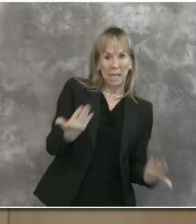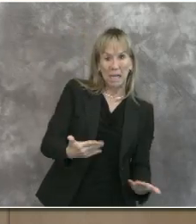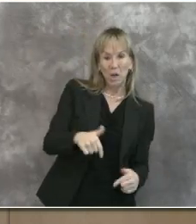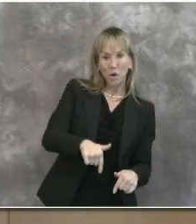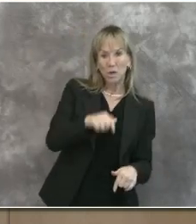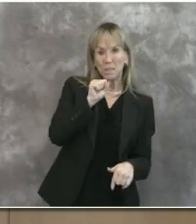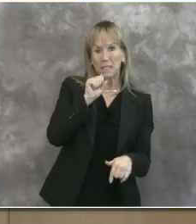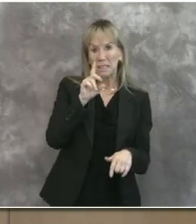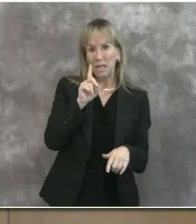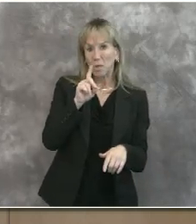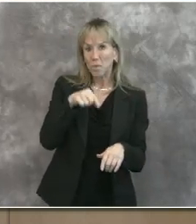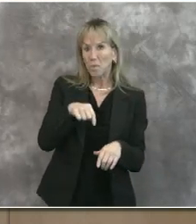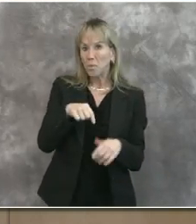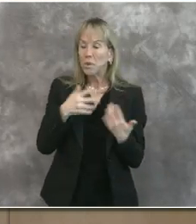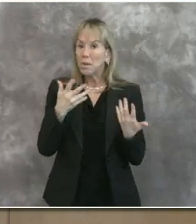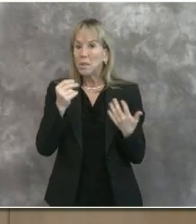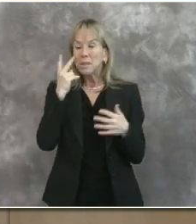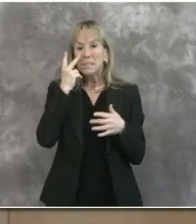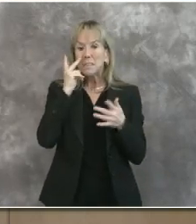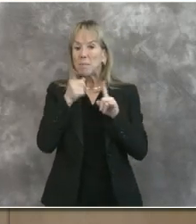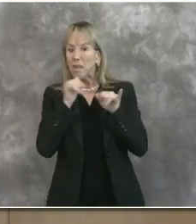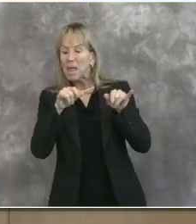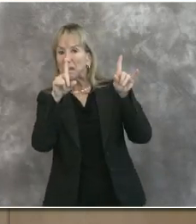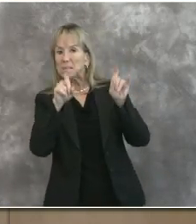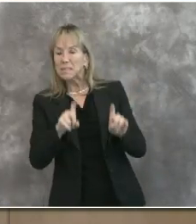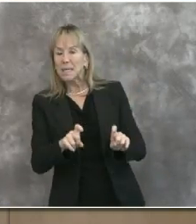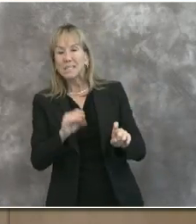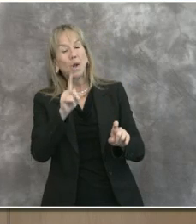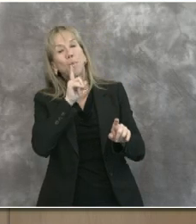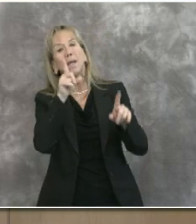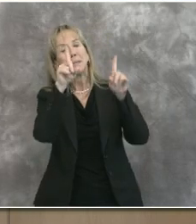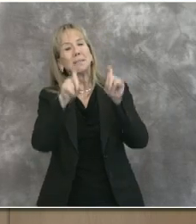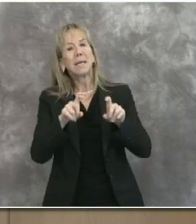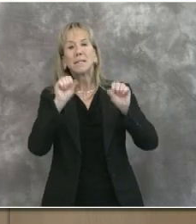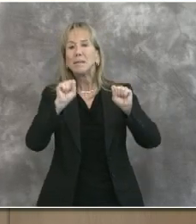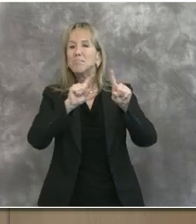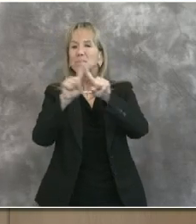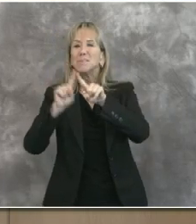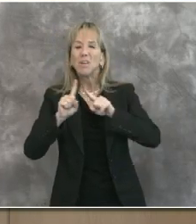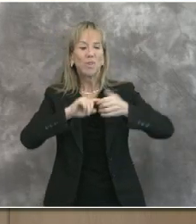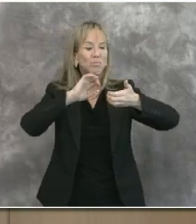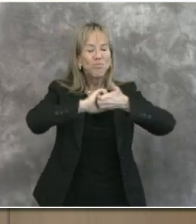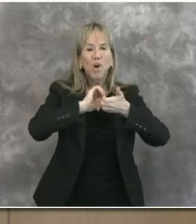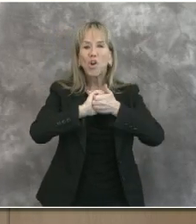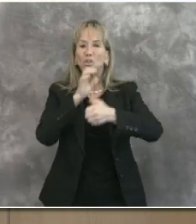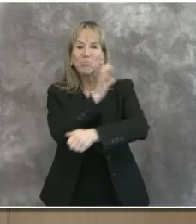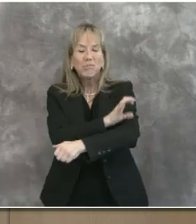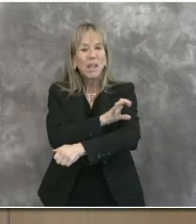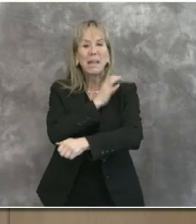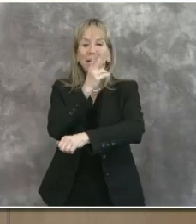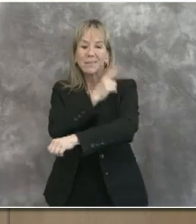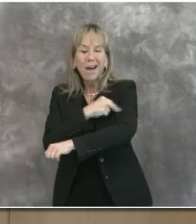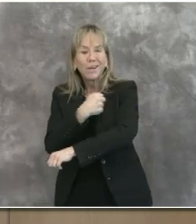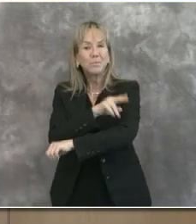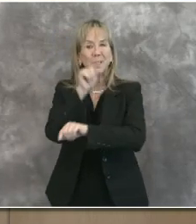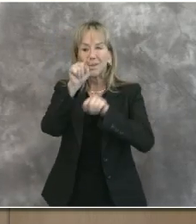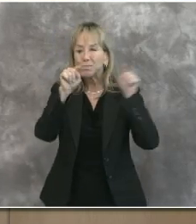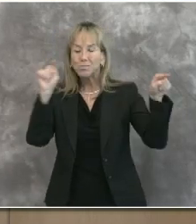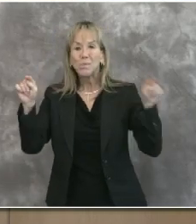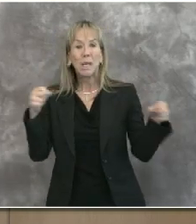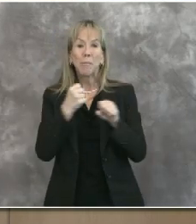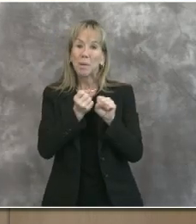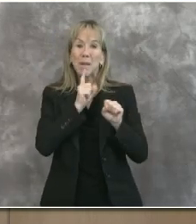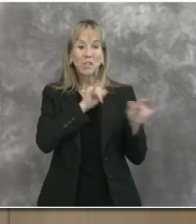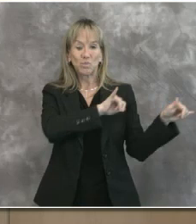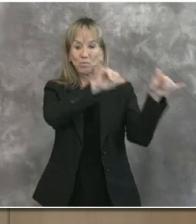Diego County. And given that testing is done through a variety of partners, clinics, commercial labs, hospitals, the county, ensuring that we are all on the same